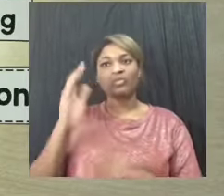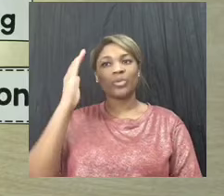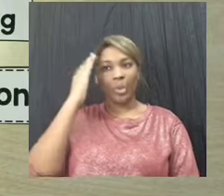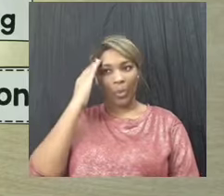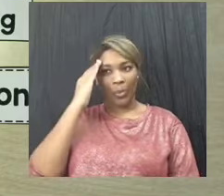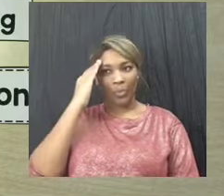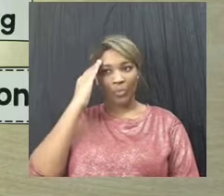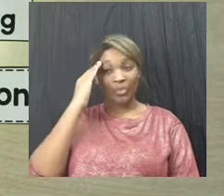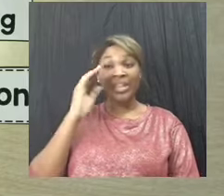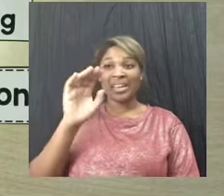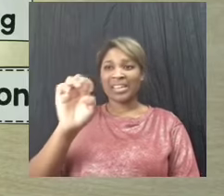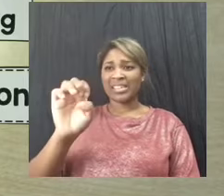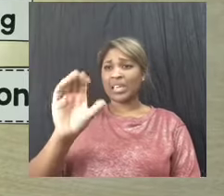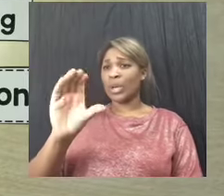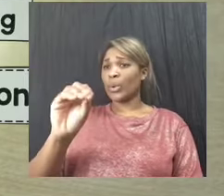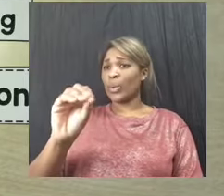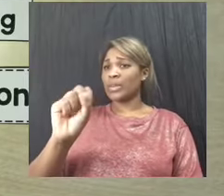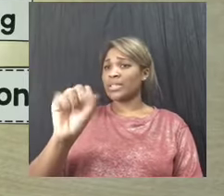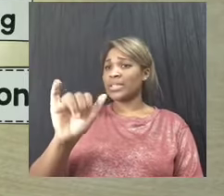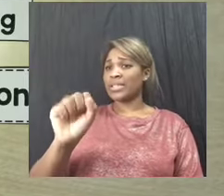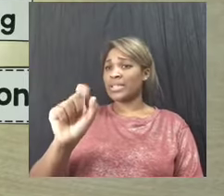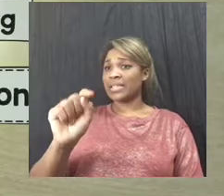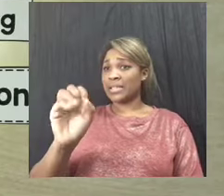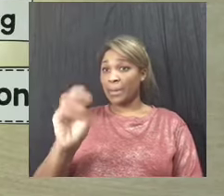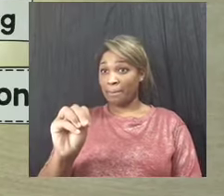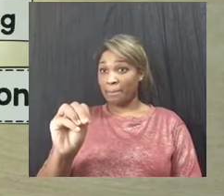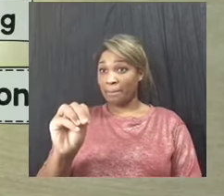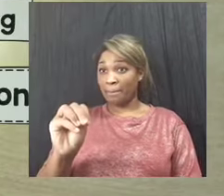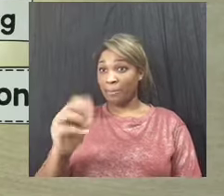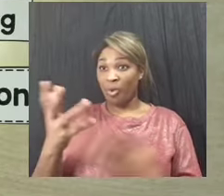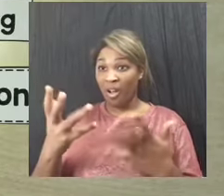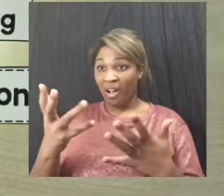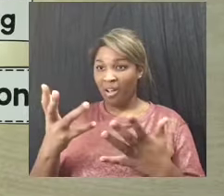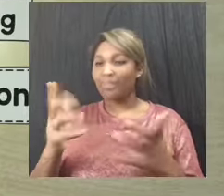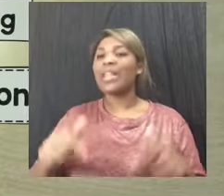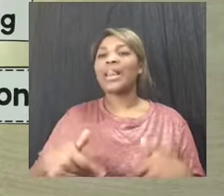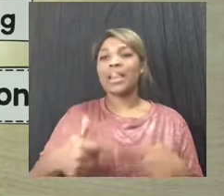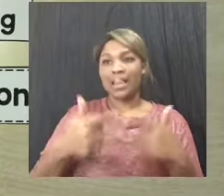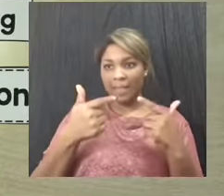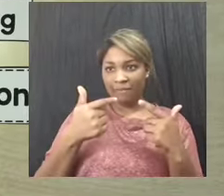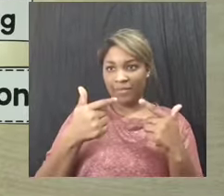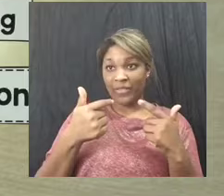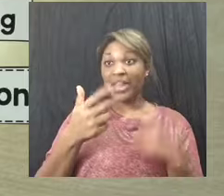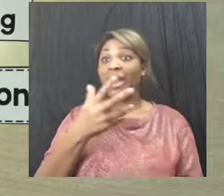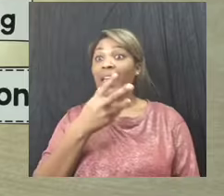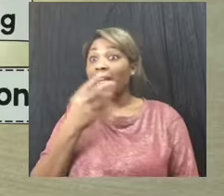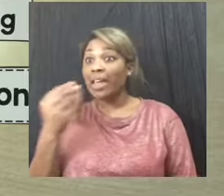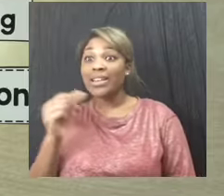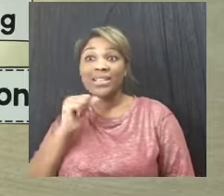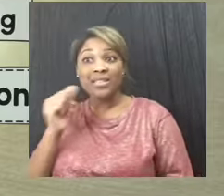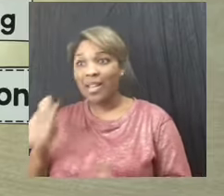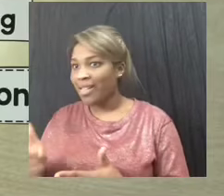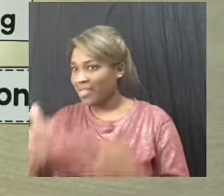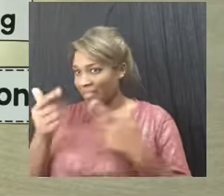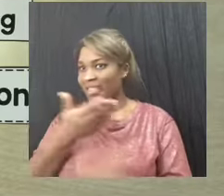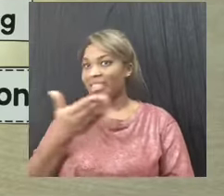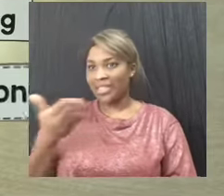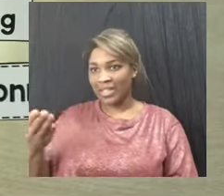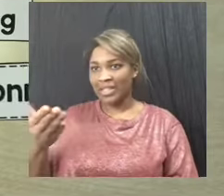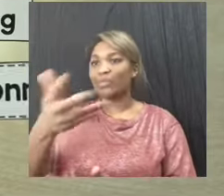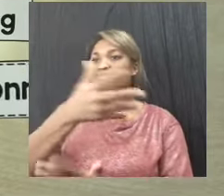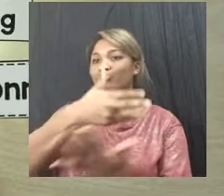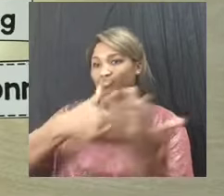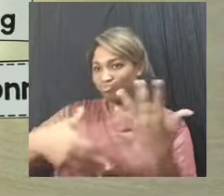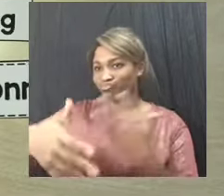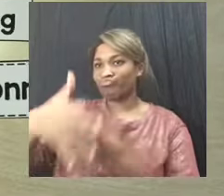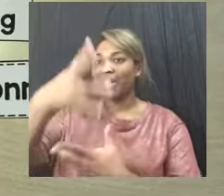An ecosystem is made up of living and non-living things that interact in